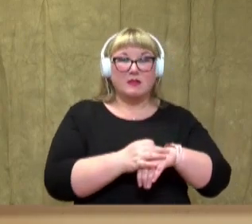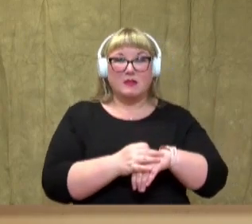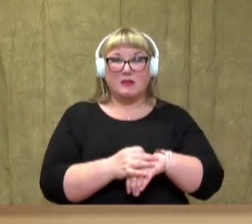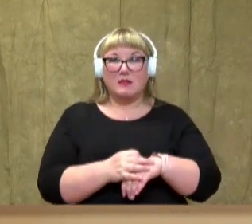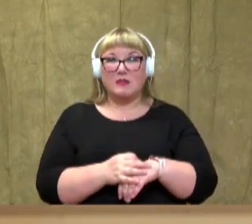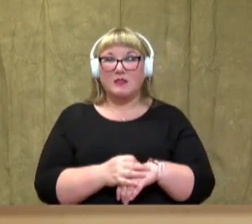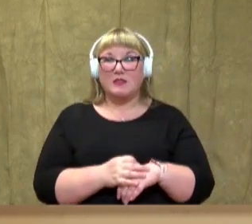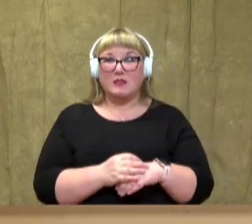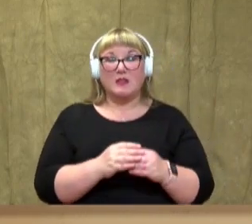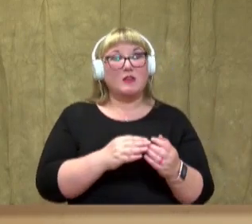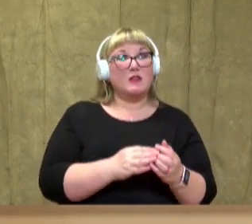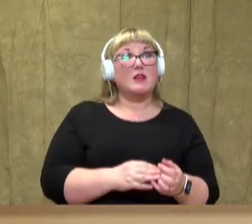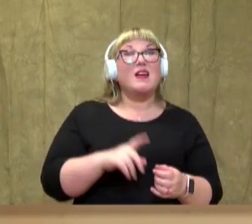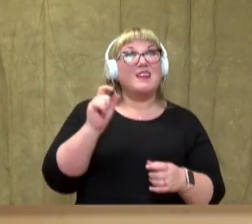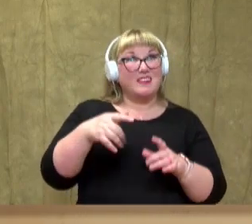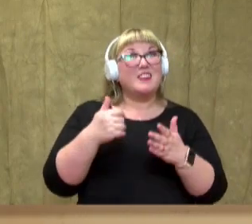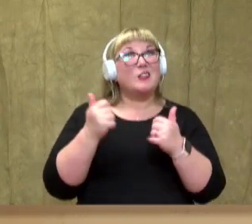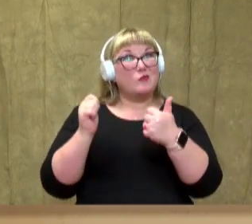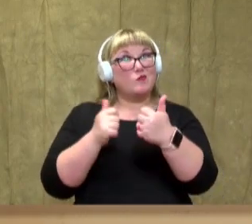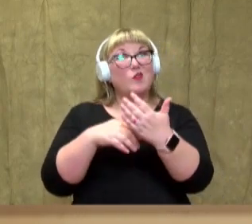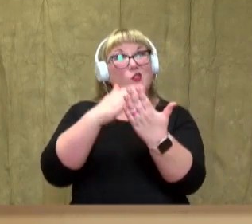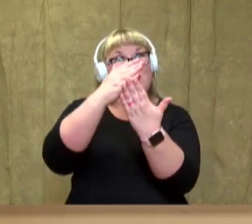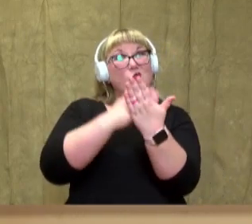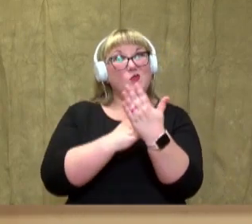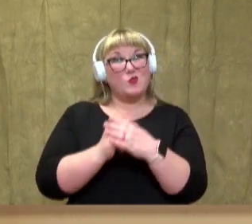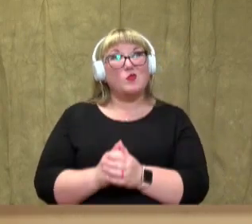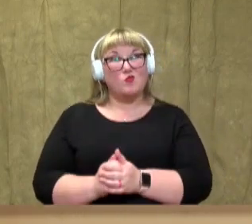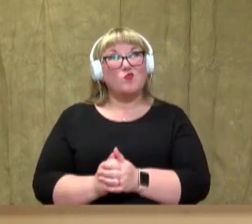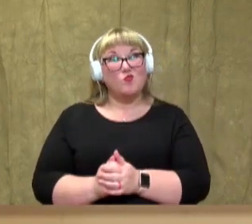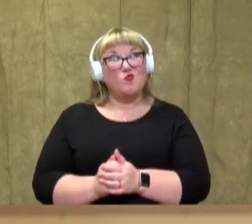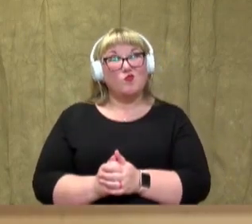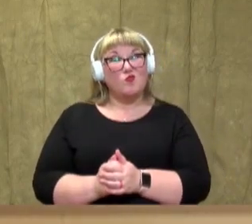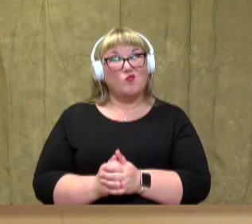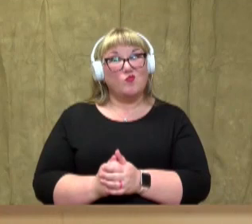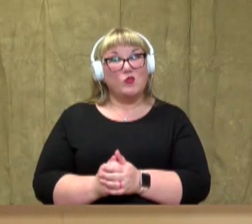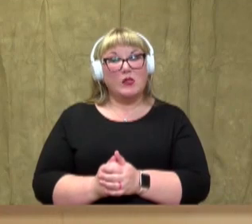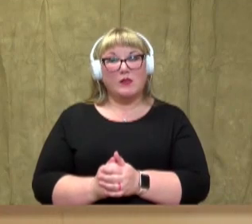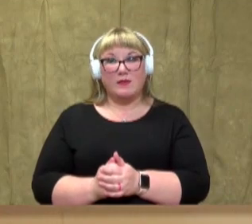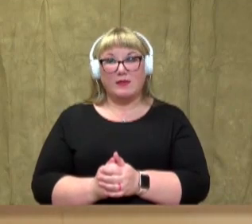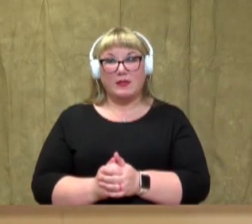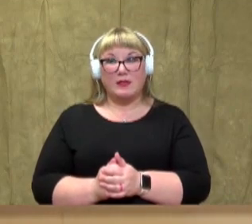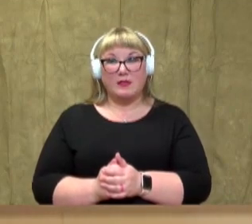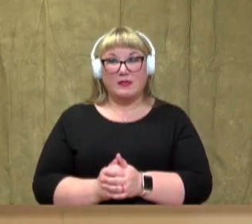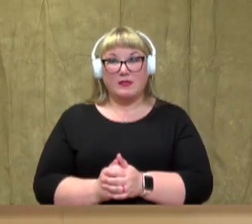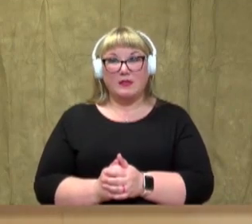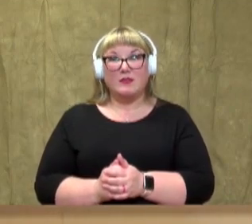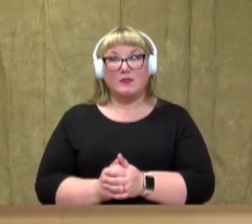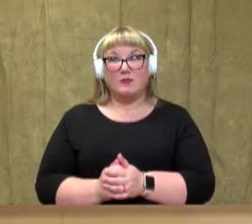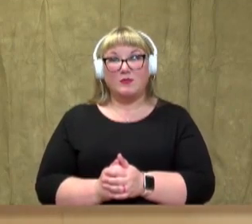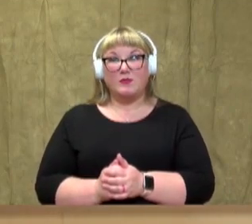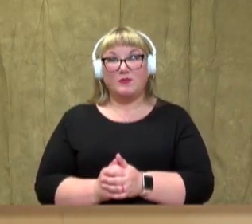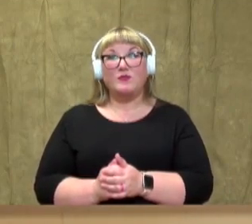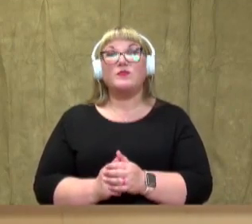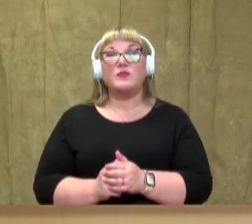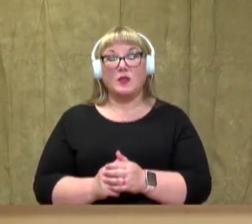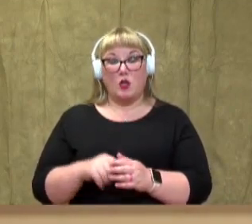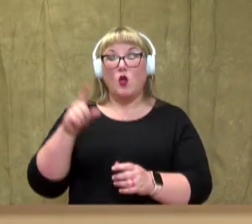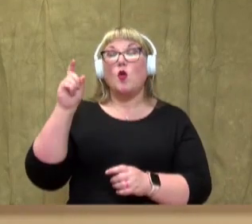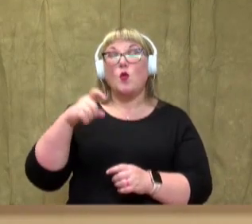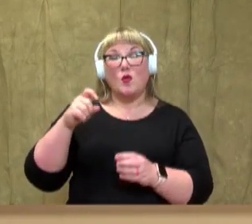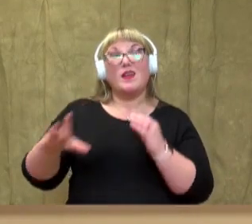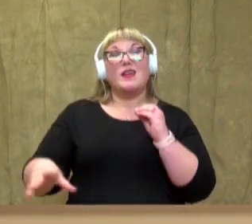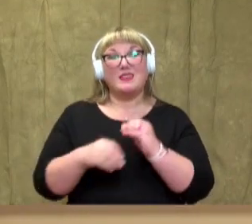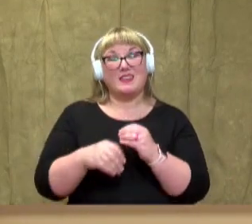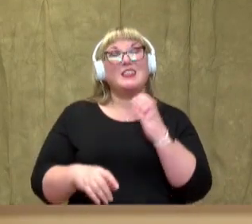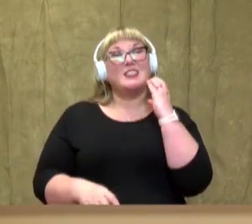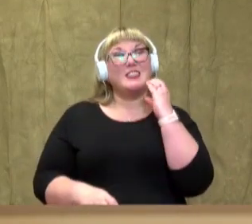our letters and our ingredients that make up the sounds. Let's take a look. Yes, absolutely. We need to